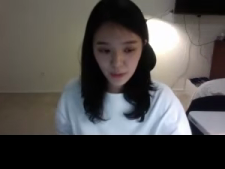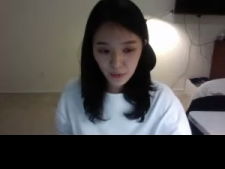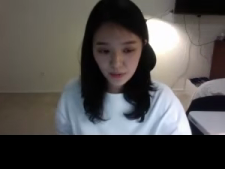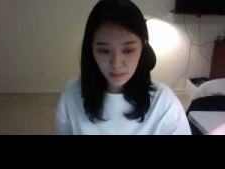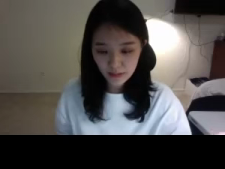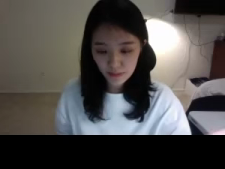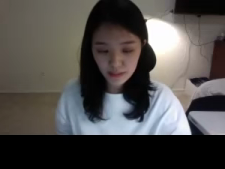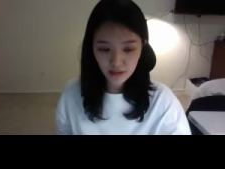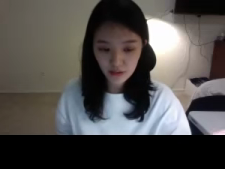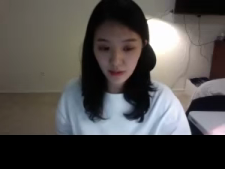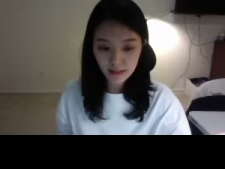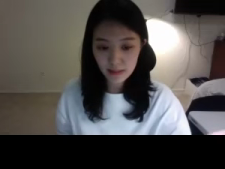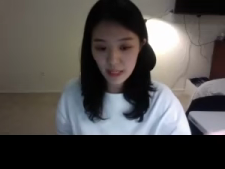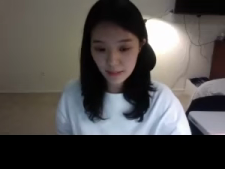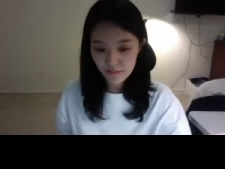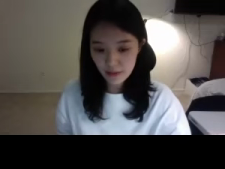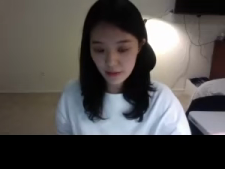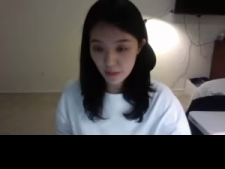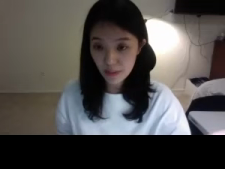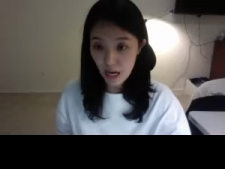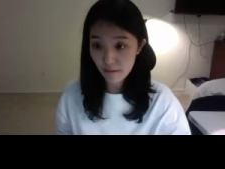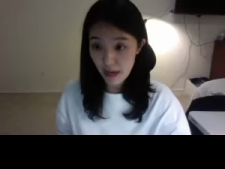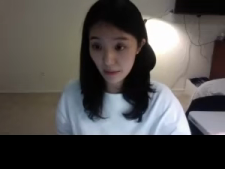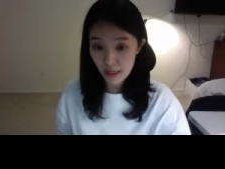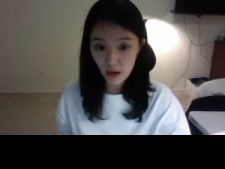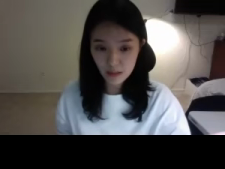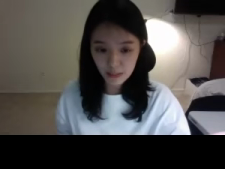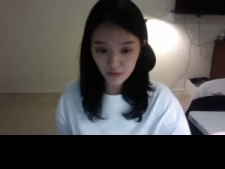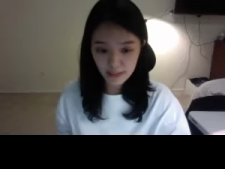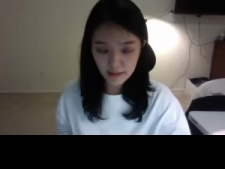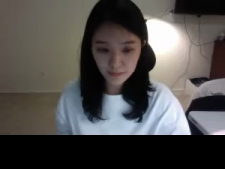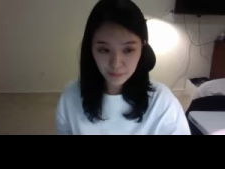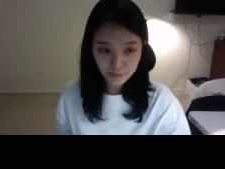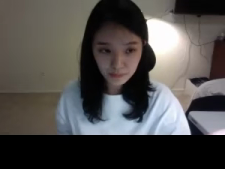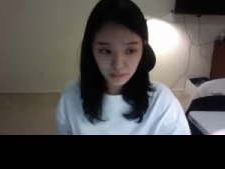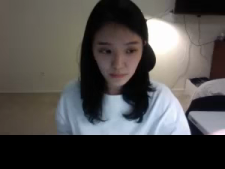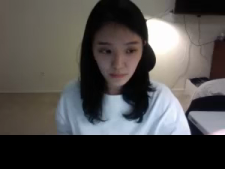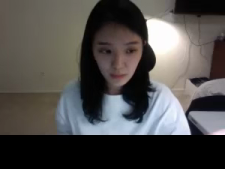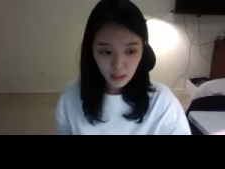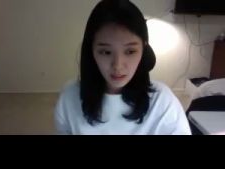most variables, the boundary position or RC type differences were not found at all speech rates.